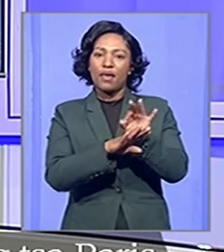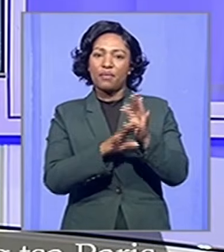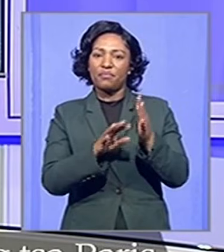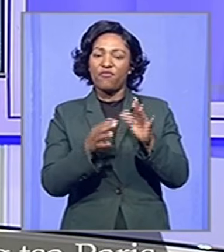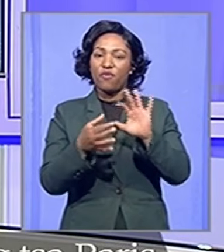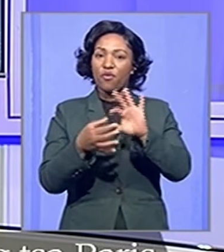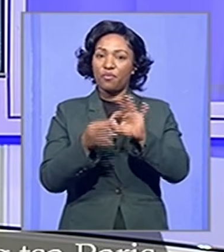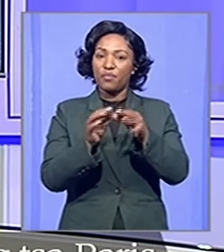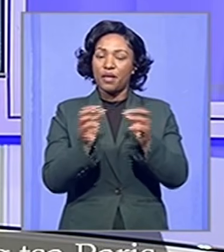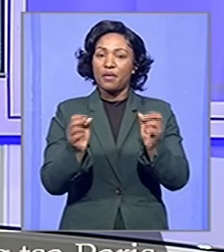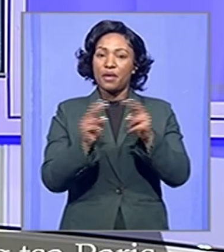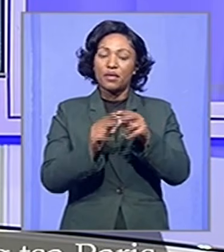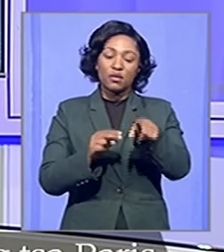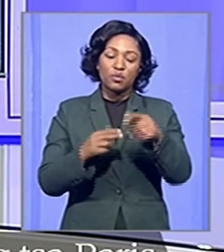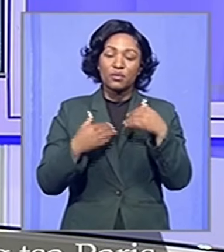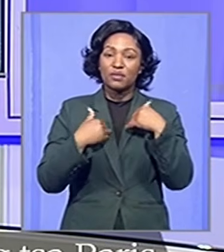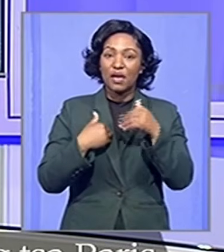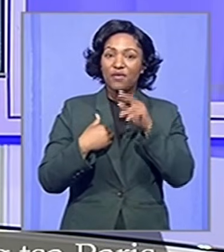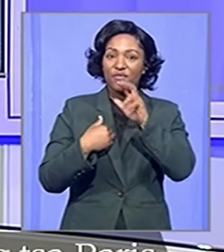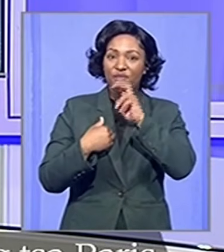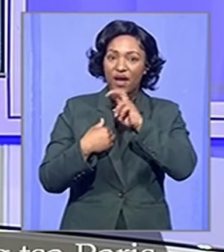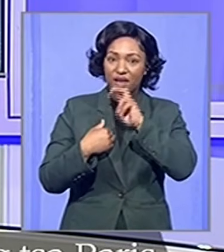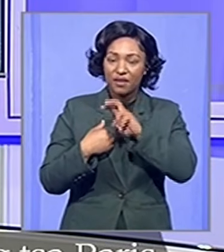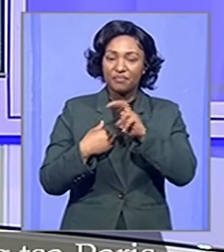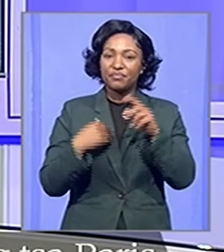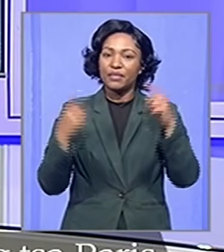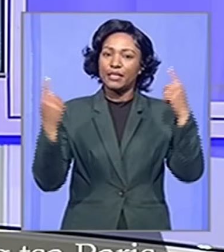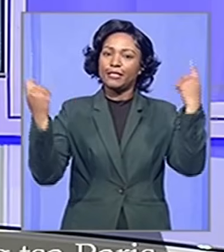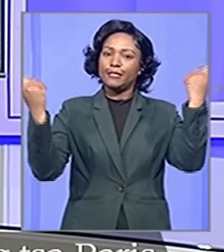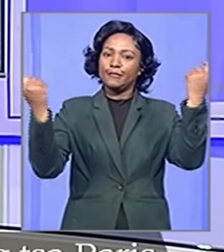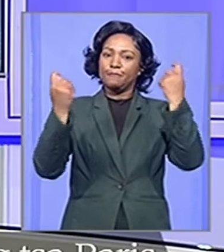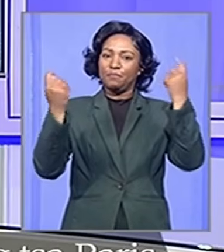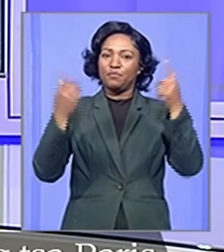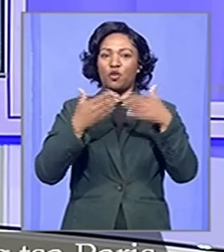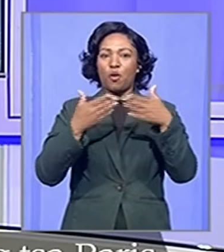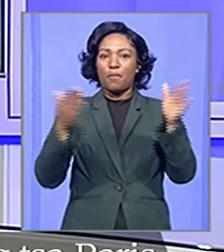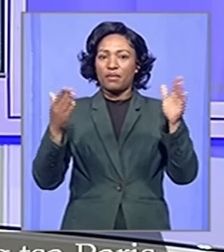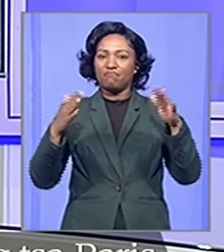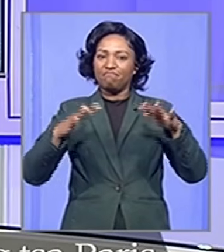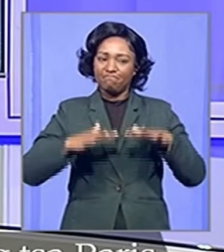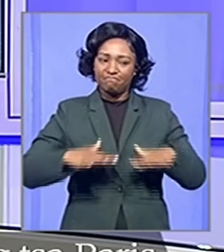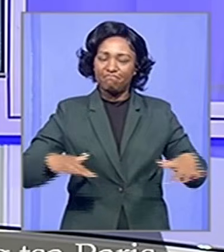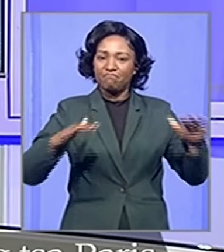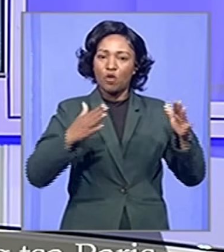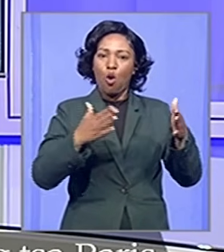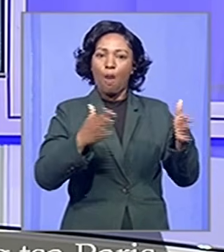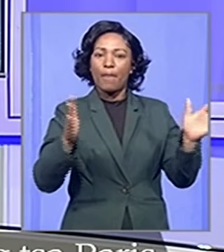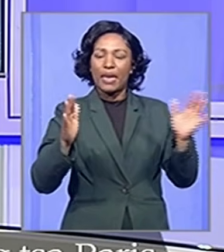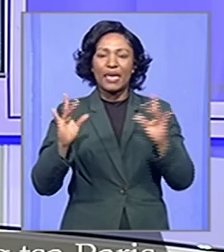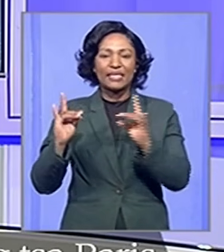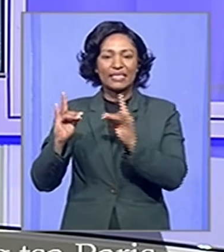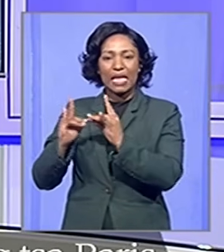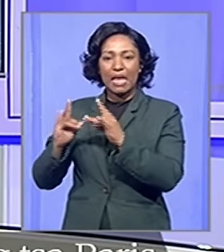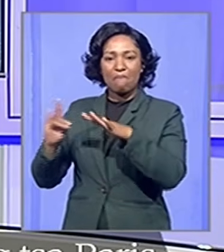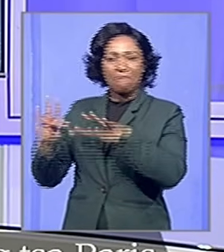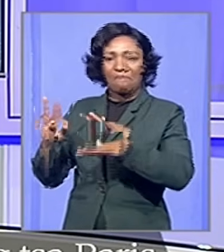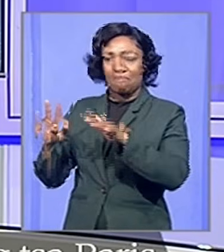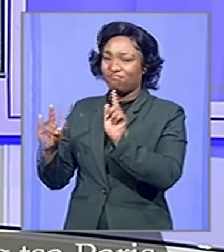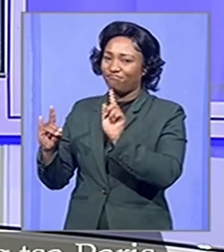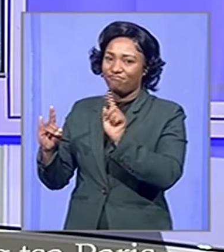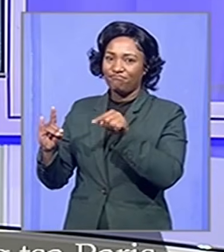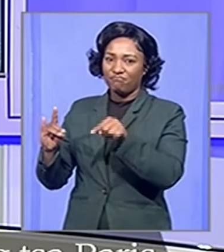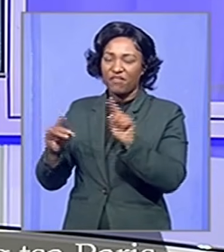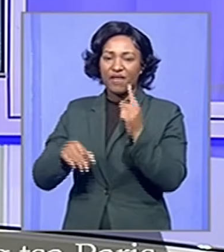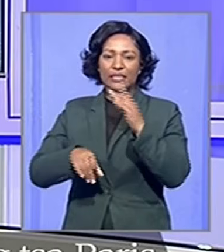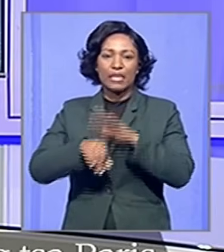Labohlano lona lena le tlang. Mokete wa pulo o tla tshwarelwa sebakeng se iphatlaletseng e seng stadiumong jwalo ka tlwaelo e leng lekgetlo la